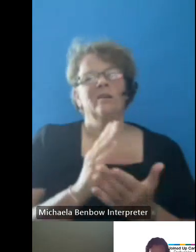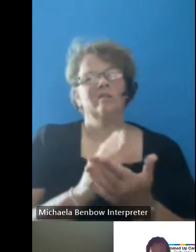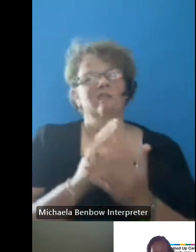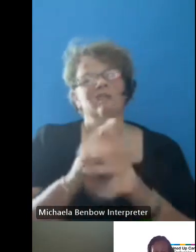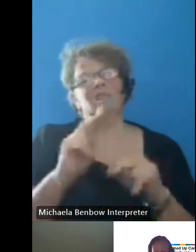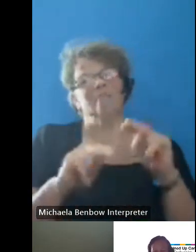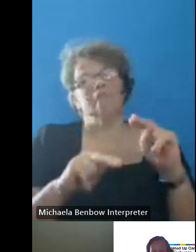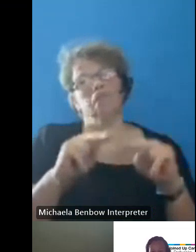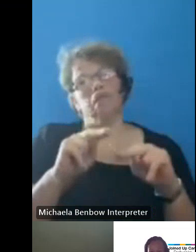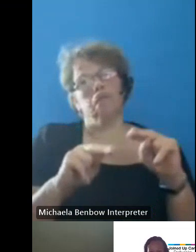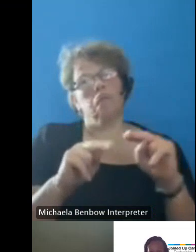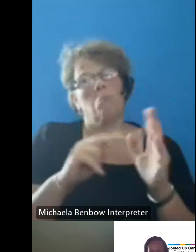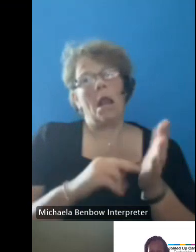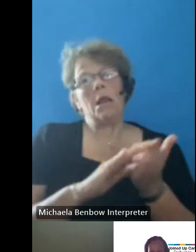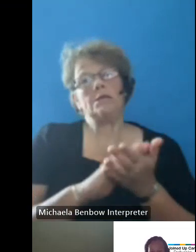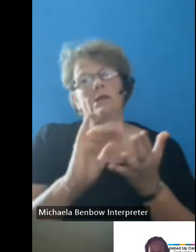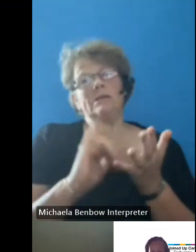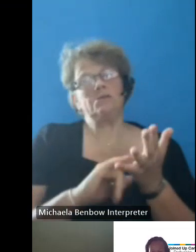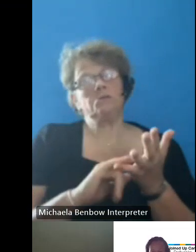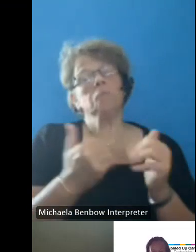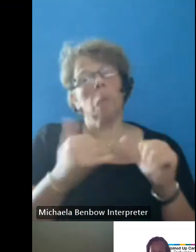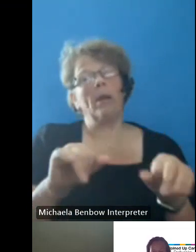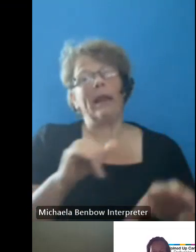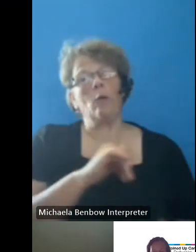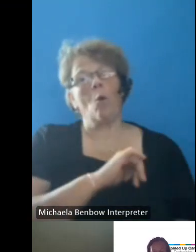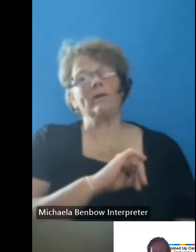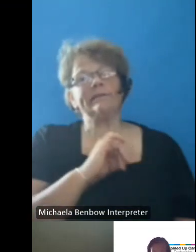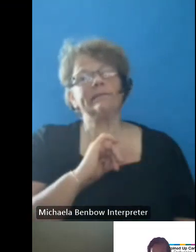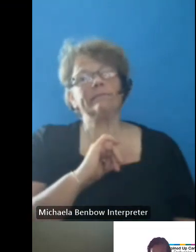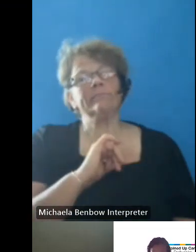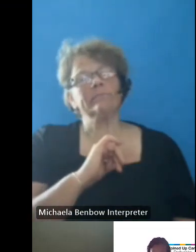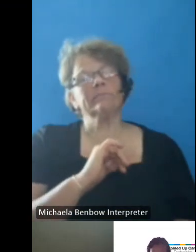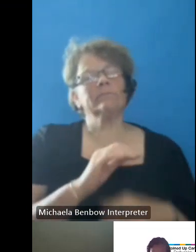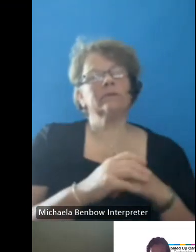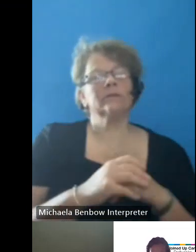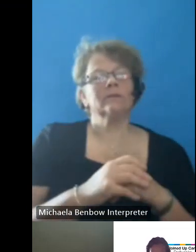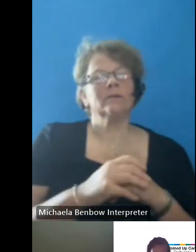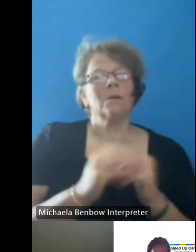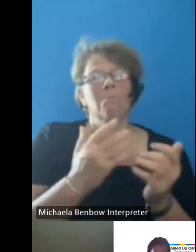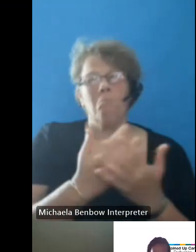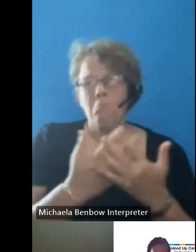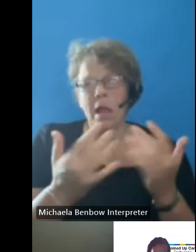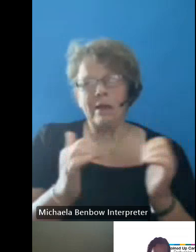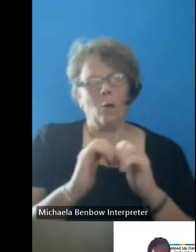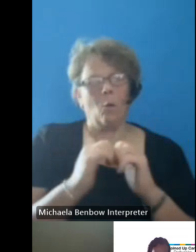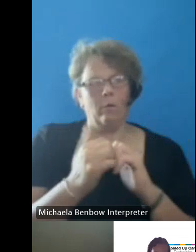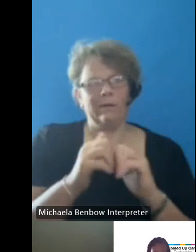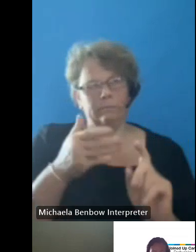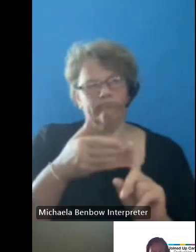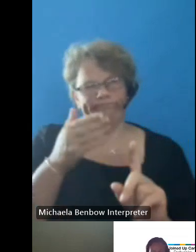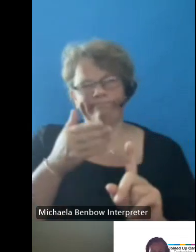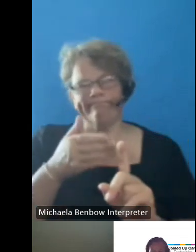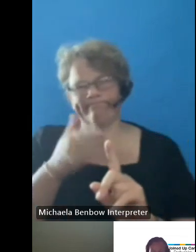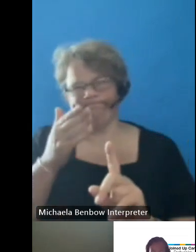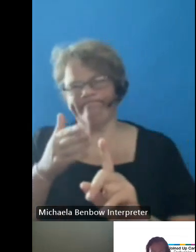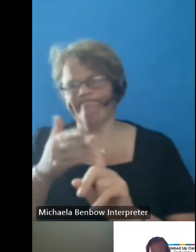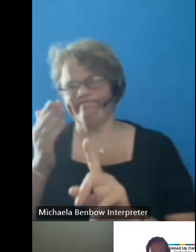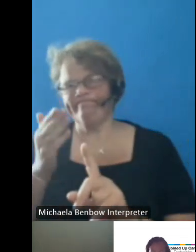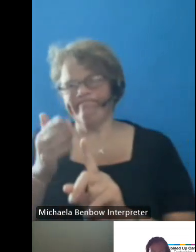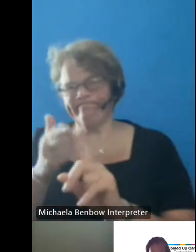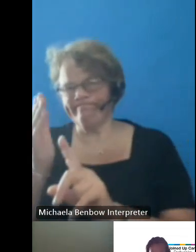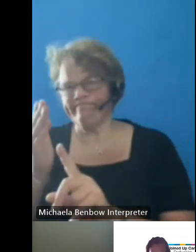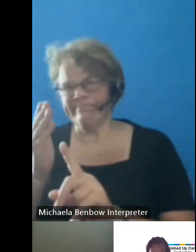one. I guess colleagues in this room would kind of recognise some of the features of how